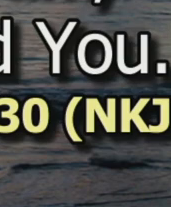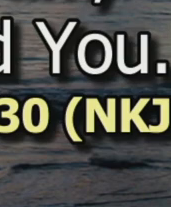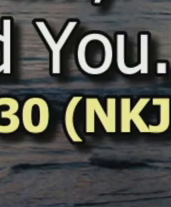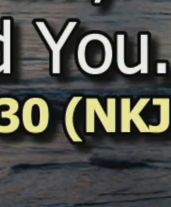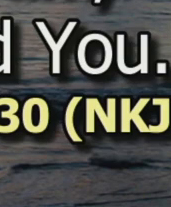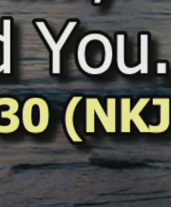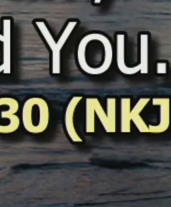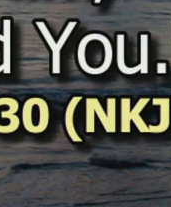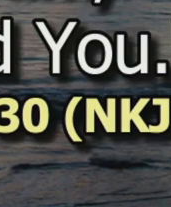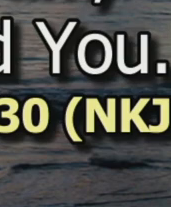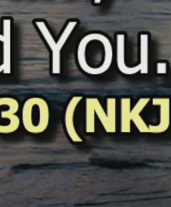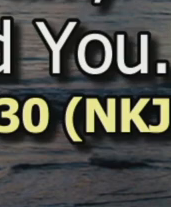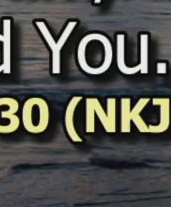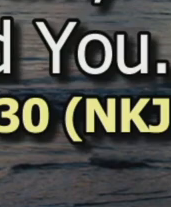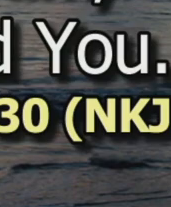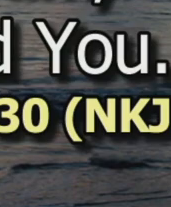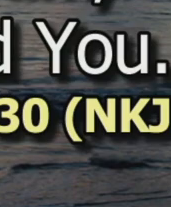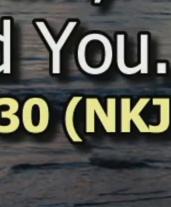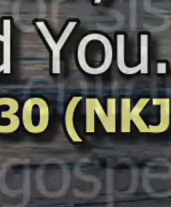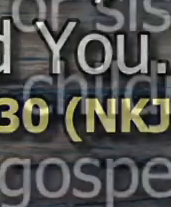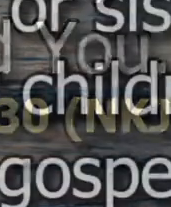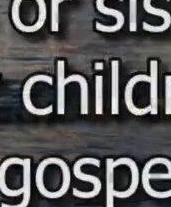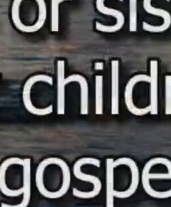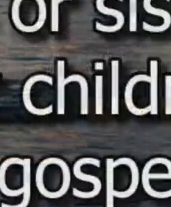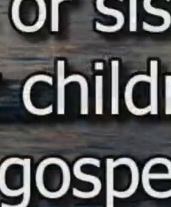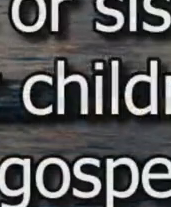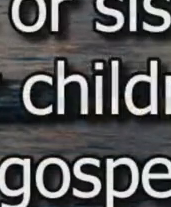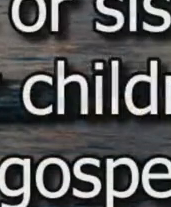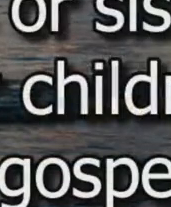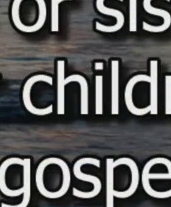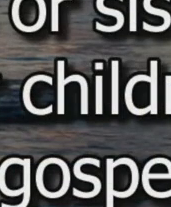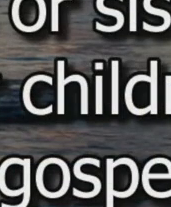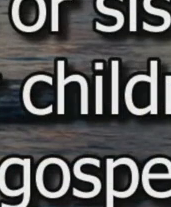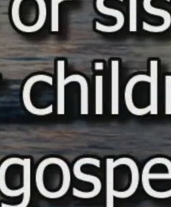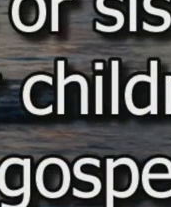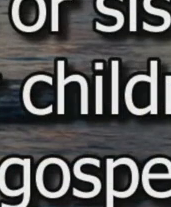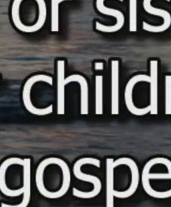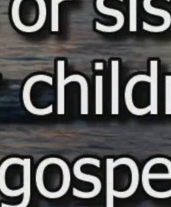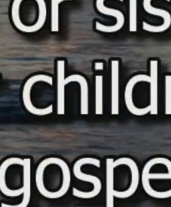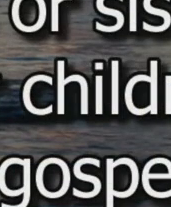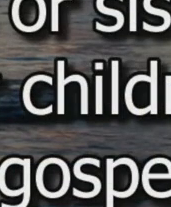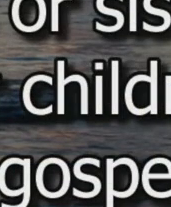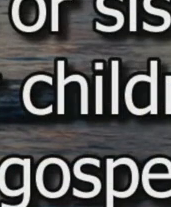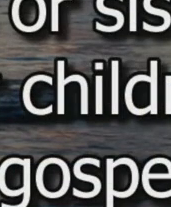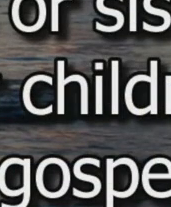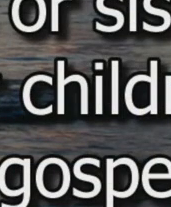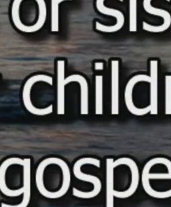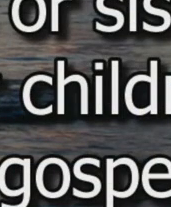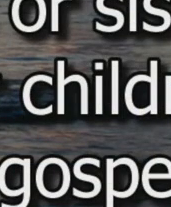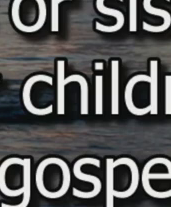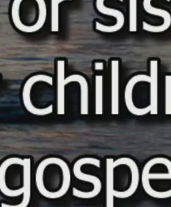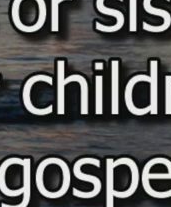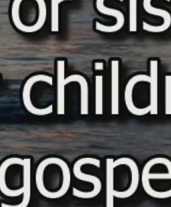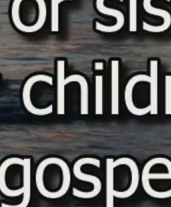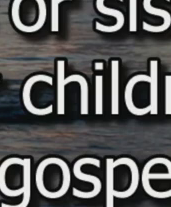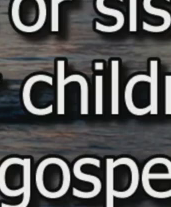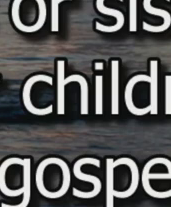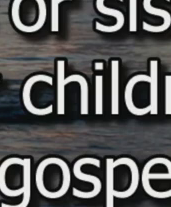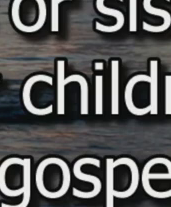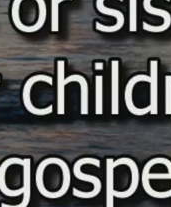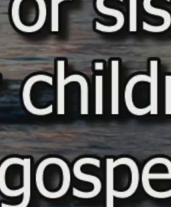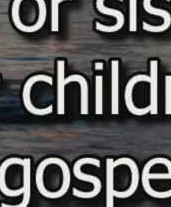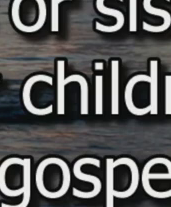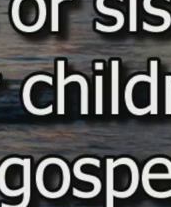See, we have left all and followed you. Tazama, tumeacha yote tukakufuata. So Jesus answered and said,